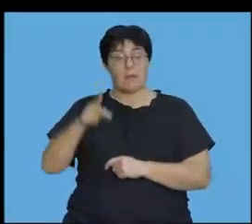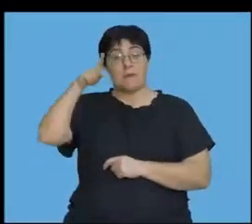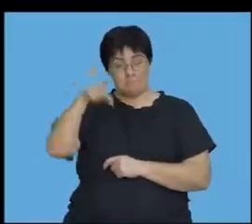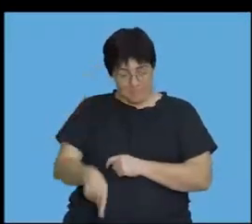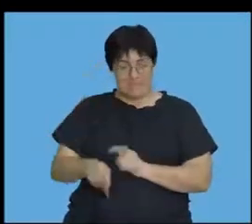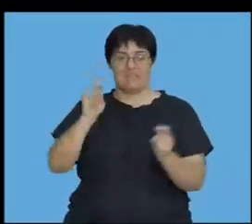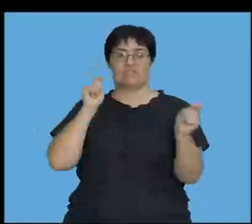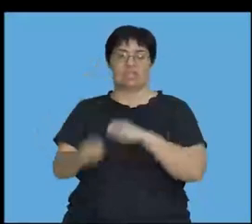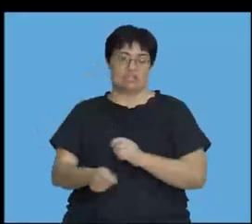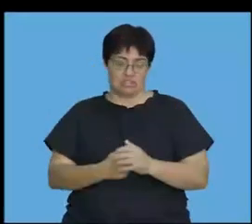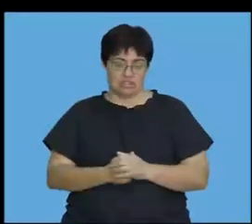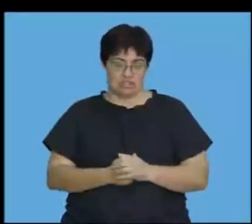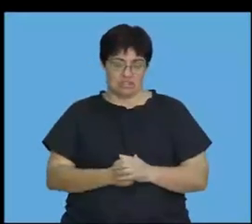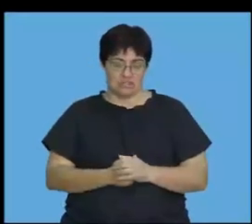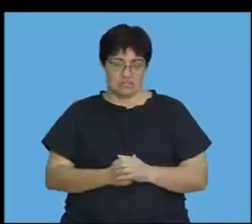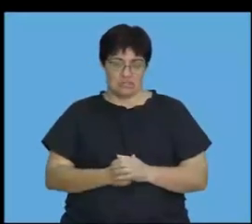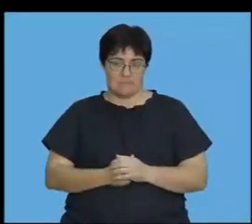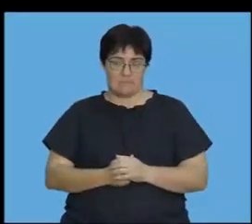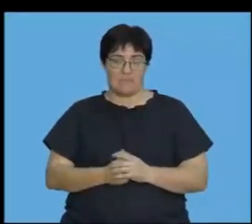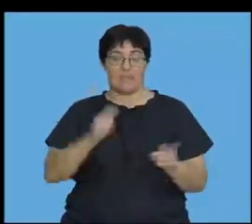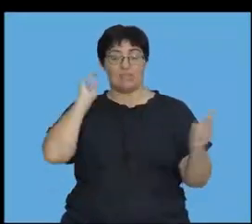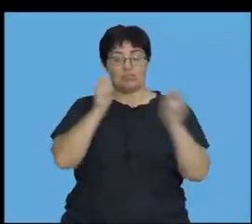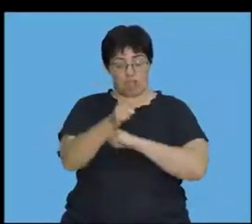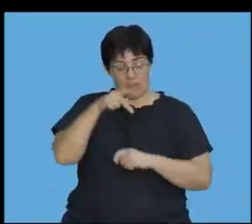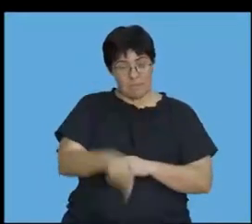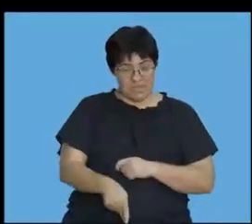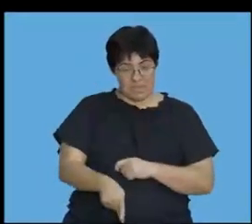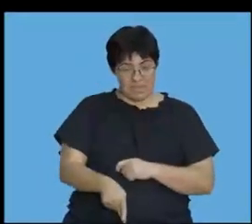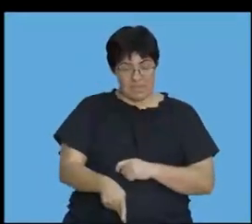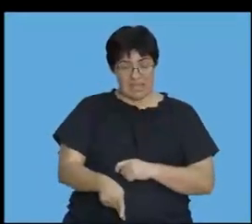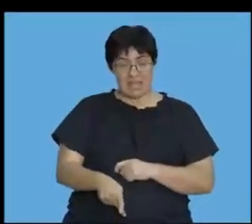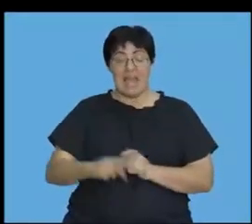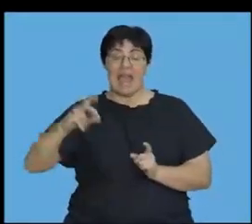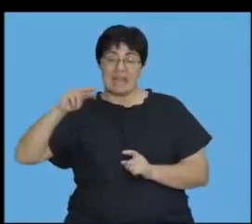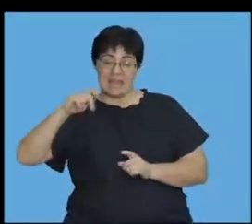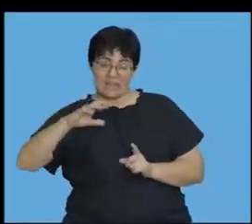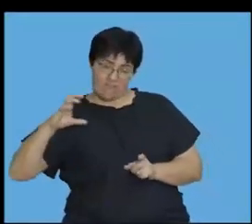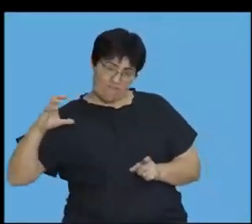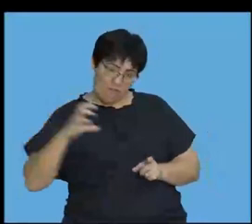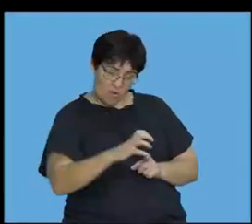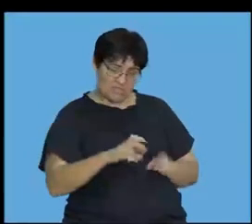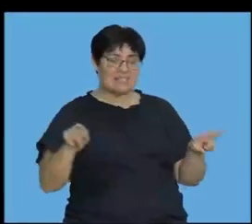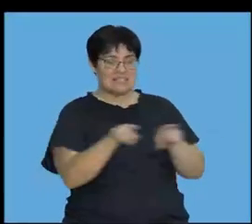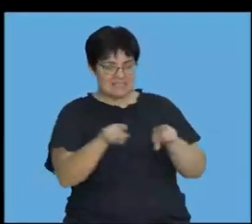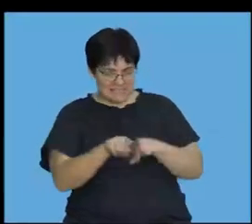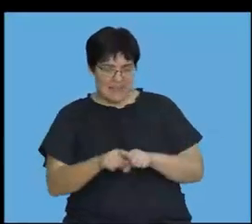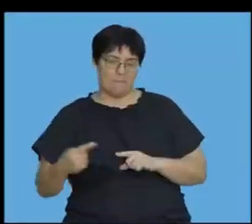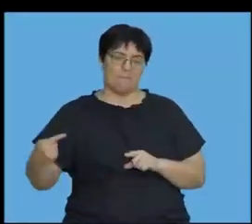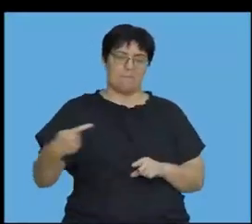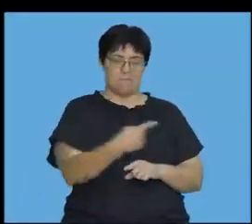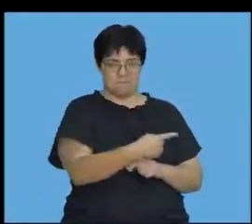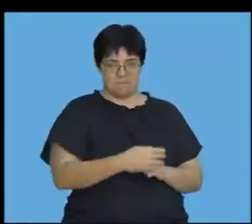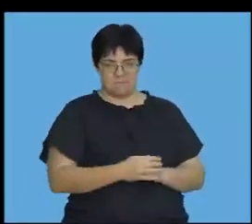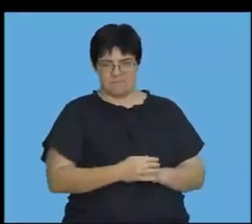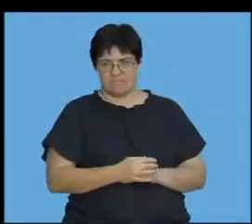object changes, the momentum of the object changes. Change in momentum and net force are in the